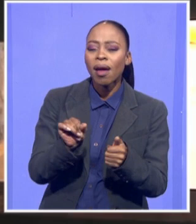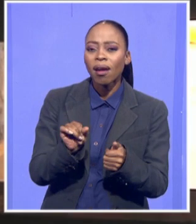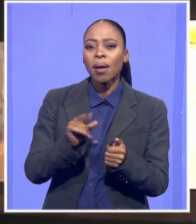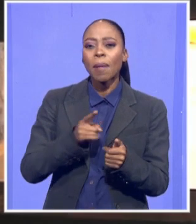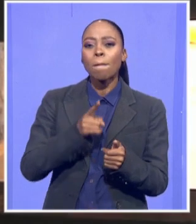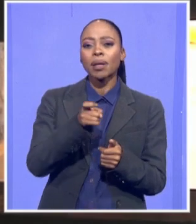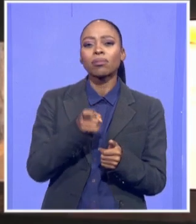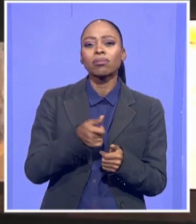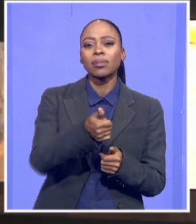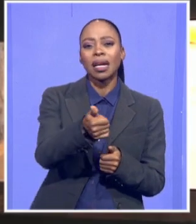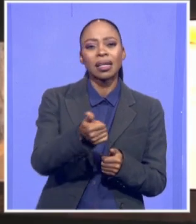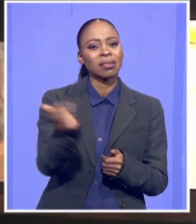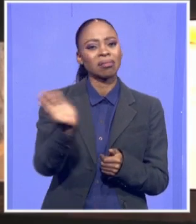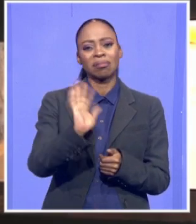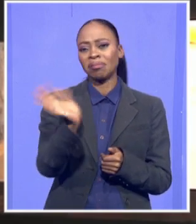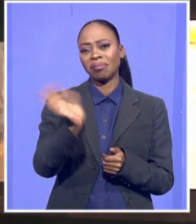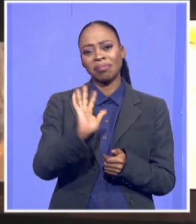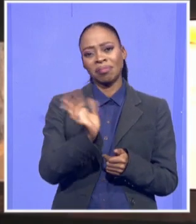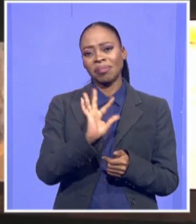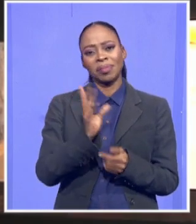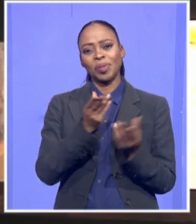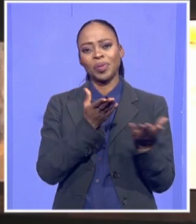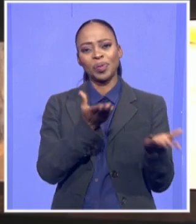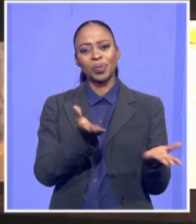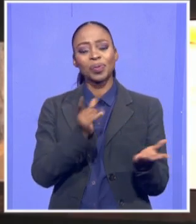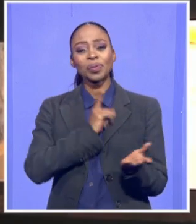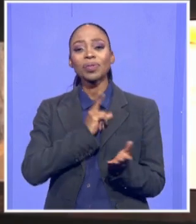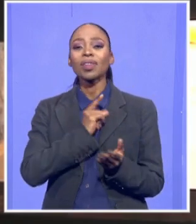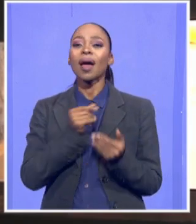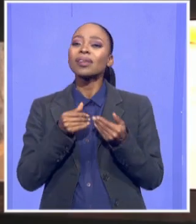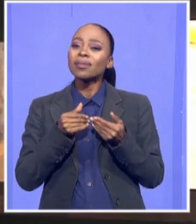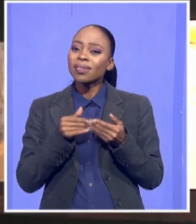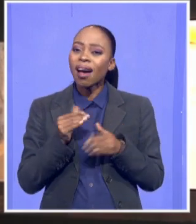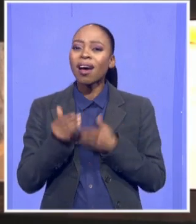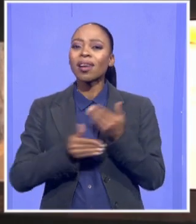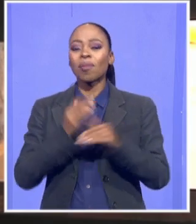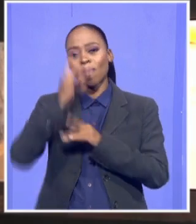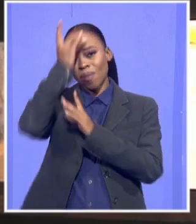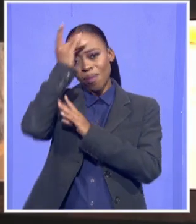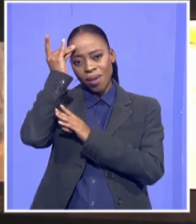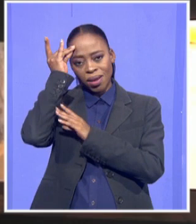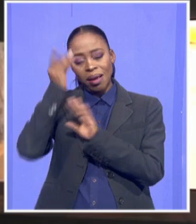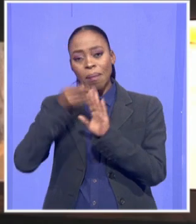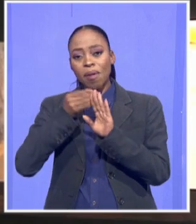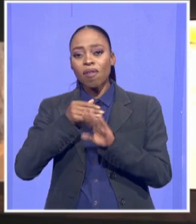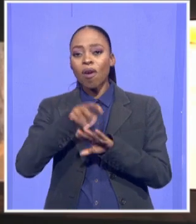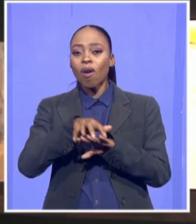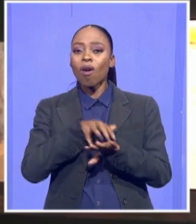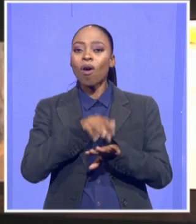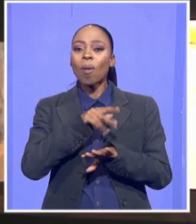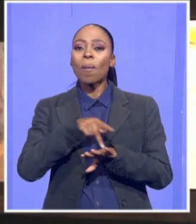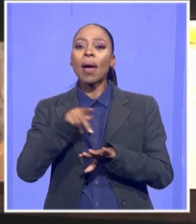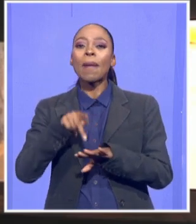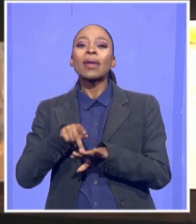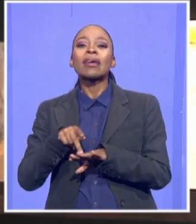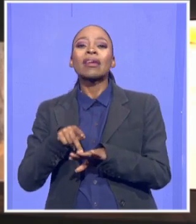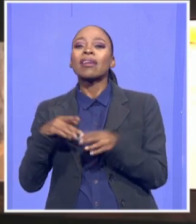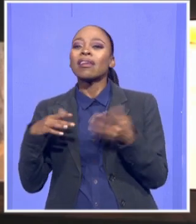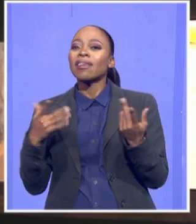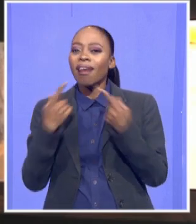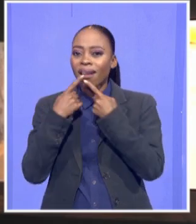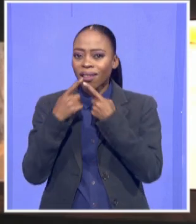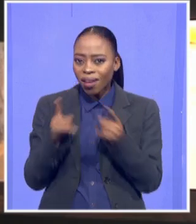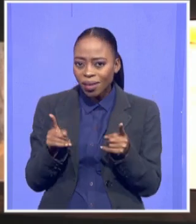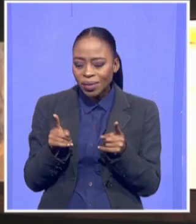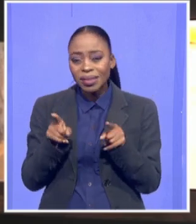come to a conclusion that that was the case because he had started that process in March before this Phala Phala saga even became public.